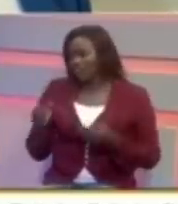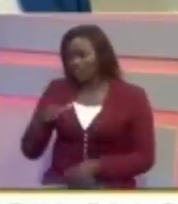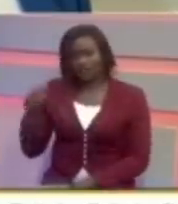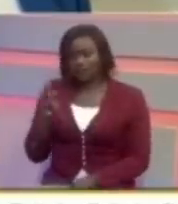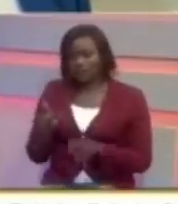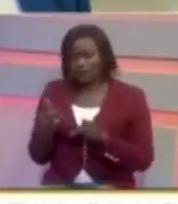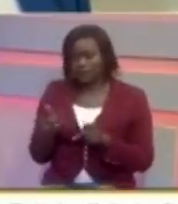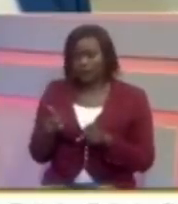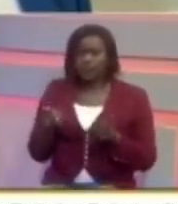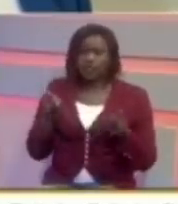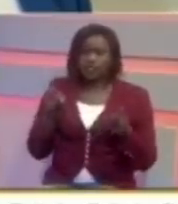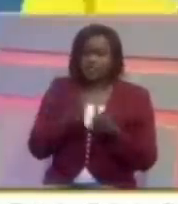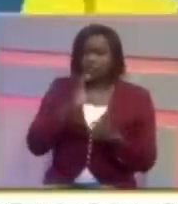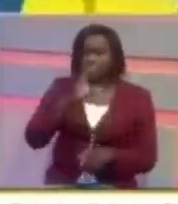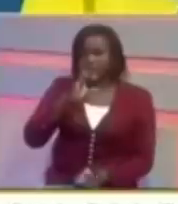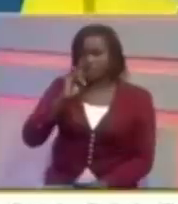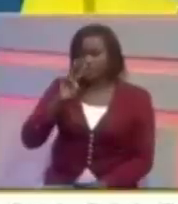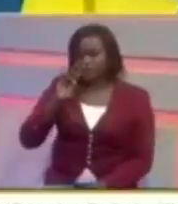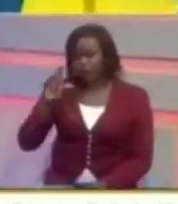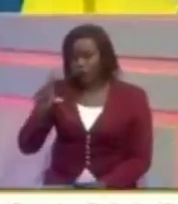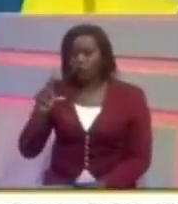They were the civil servants.